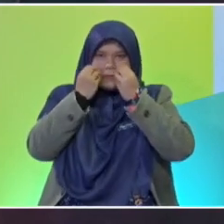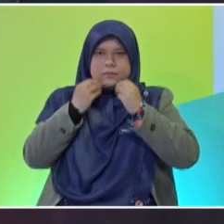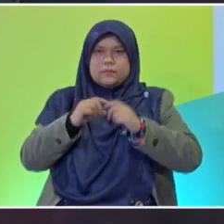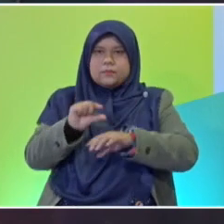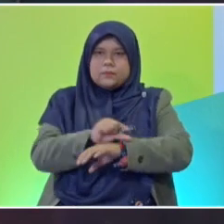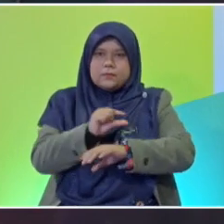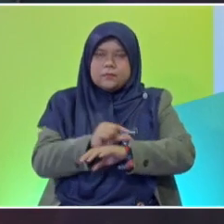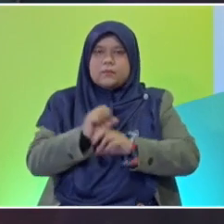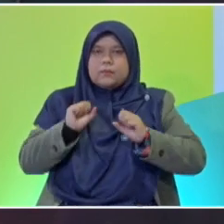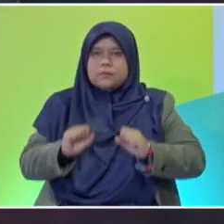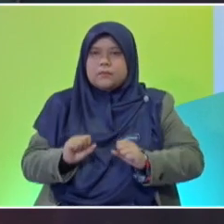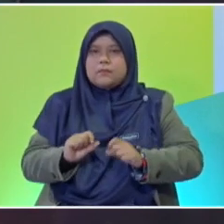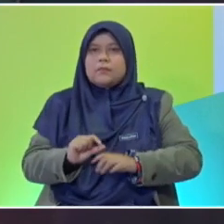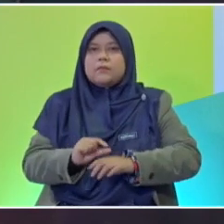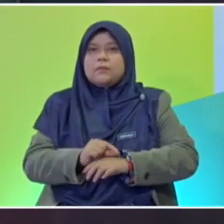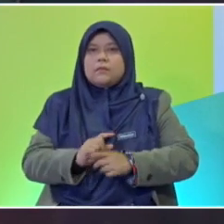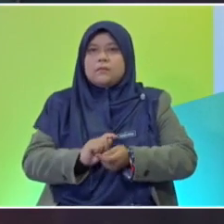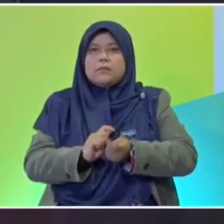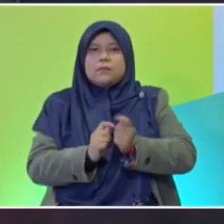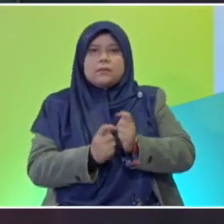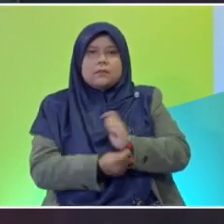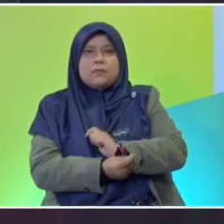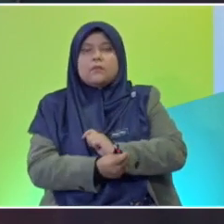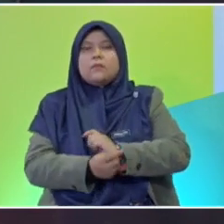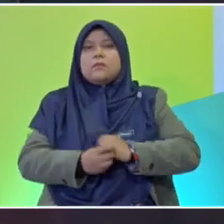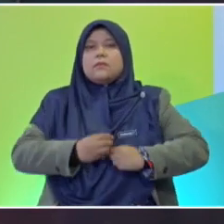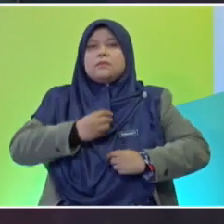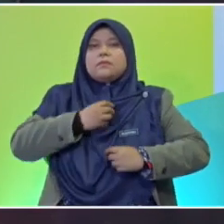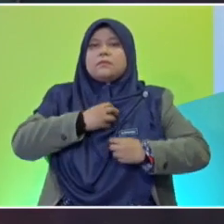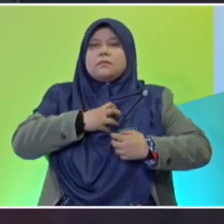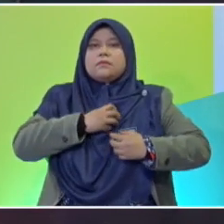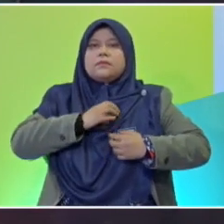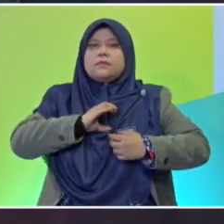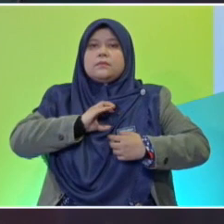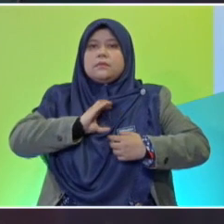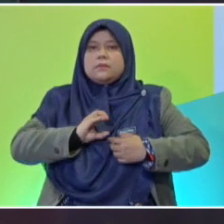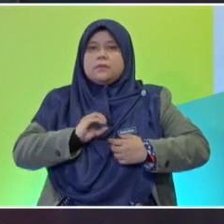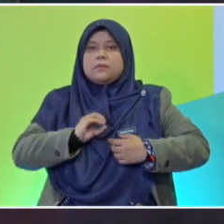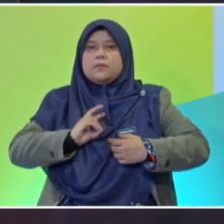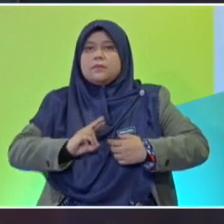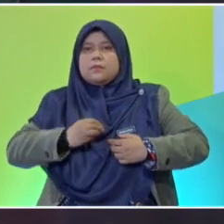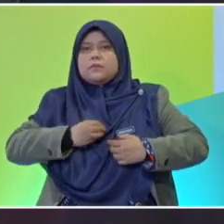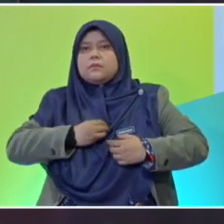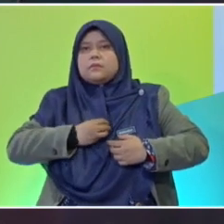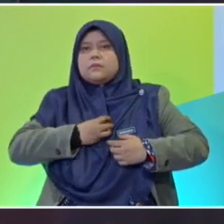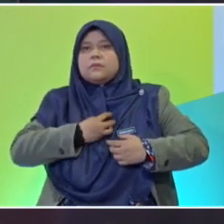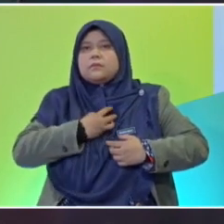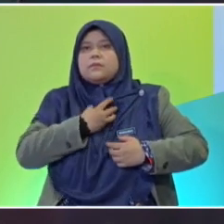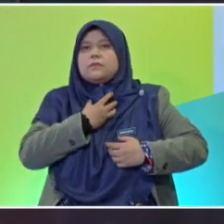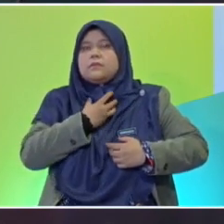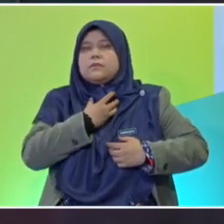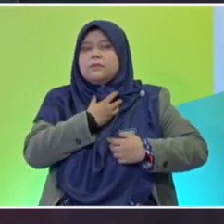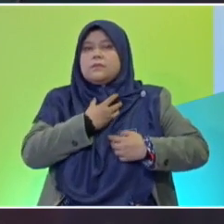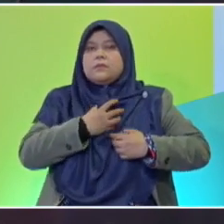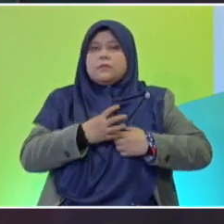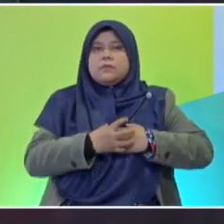that oxygen will be exchanged to carbon dioxide. So and then the other vessel will